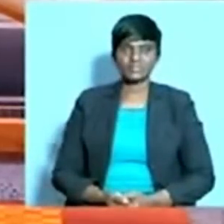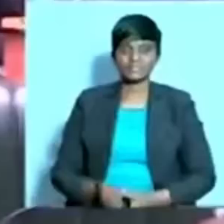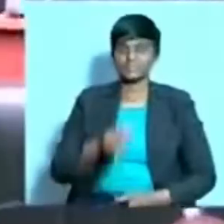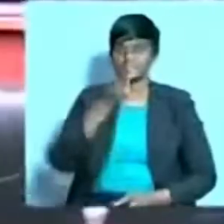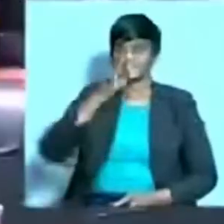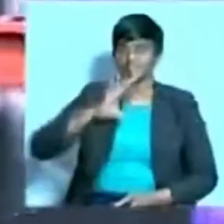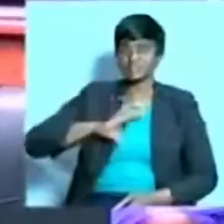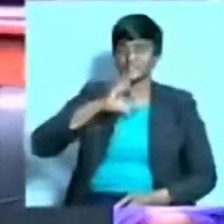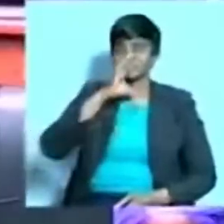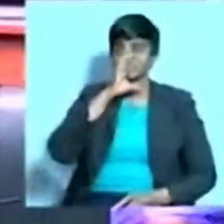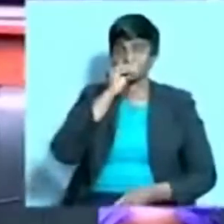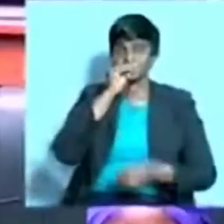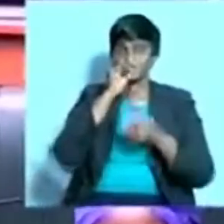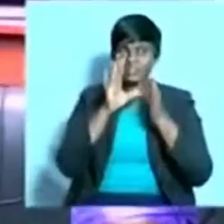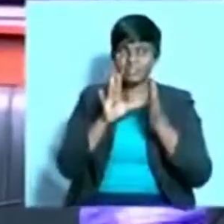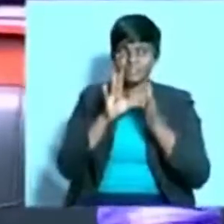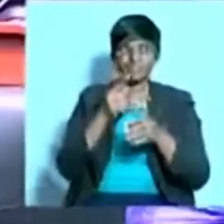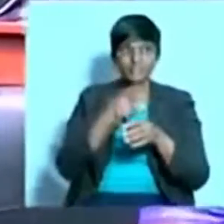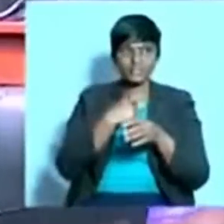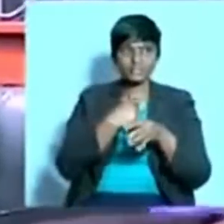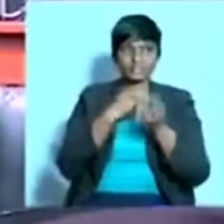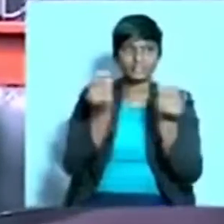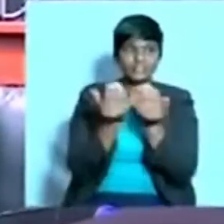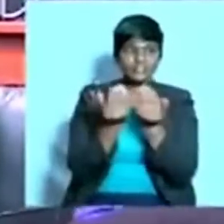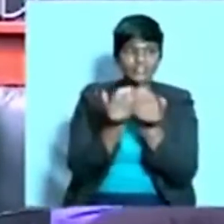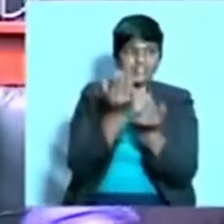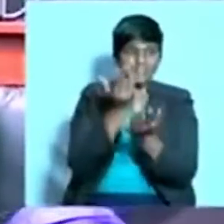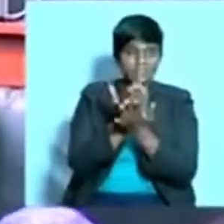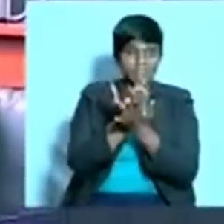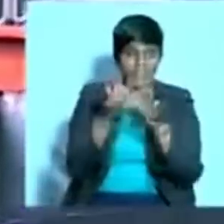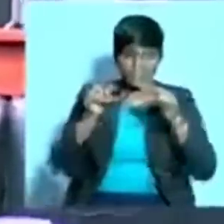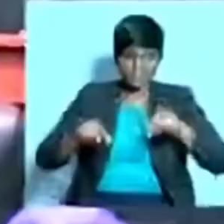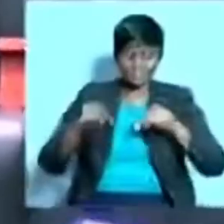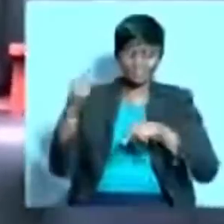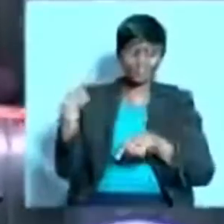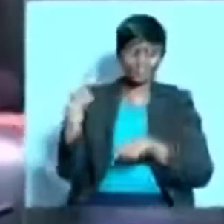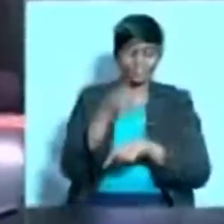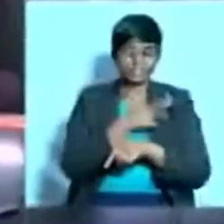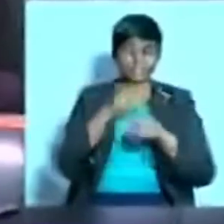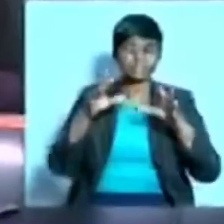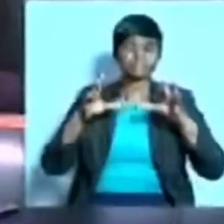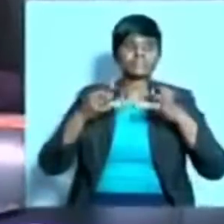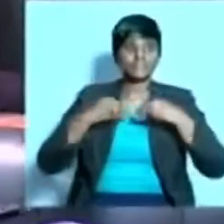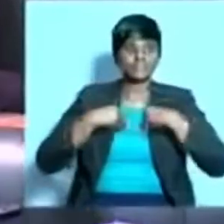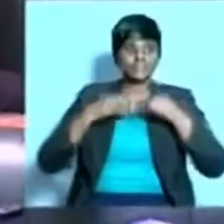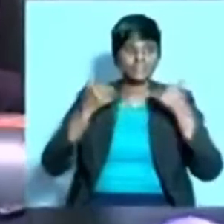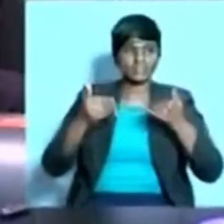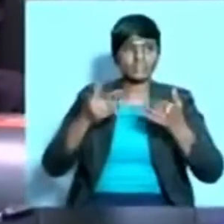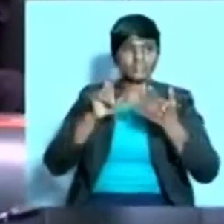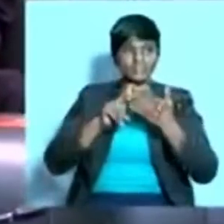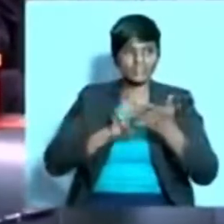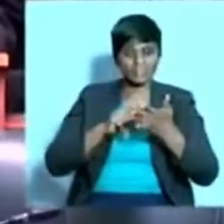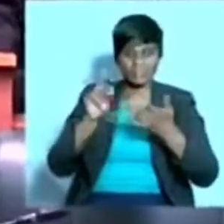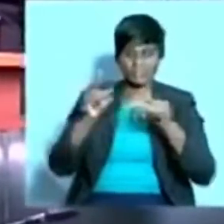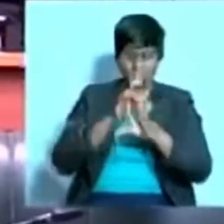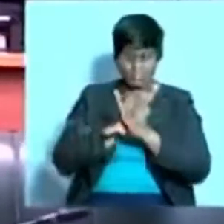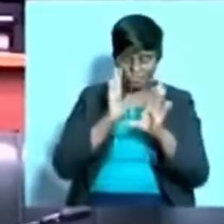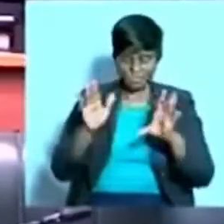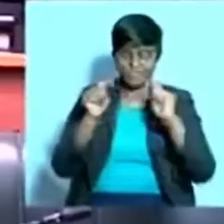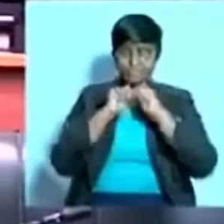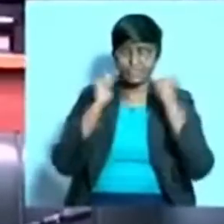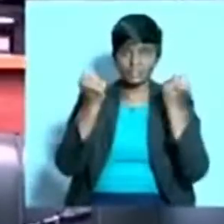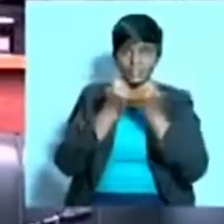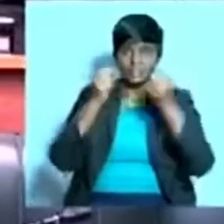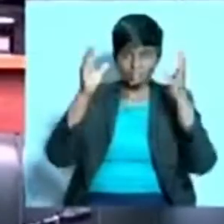Madam Speaker, I beg to move that this House do adopt the report of the Zambian